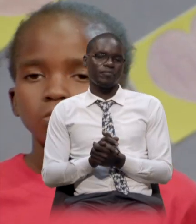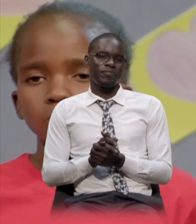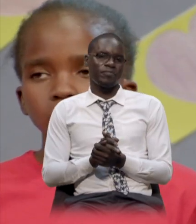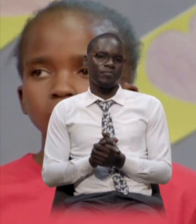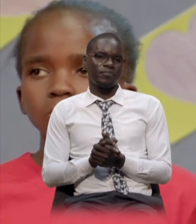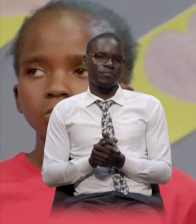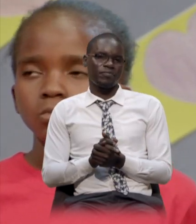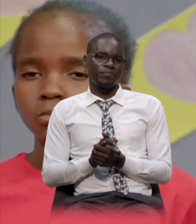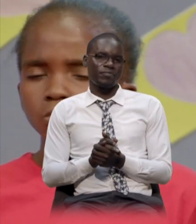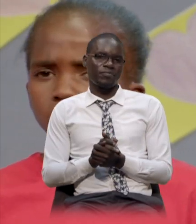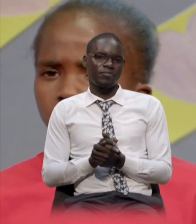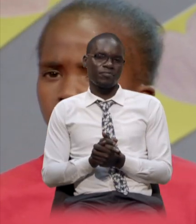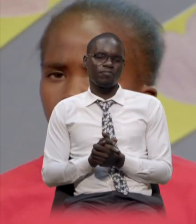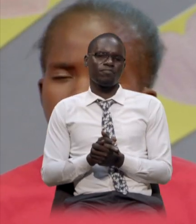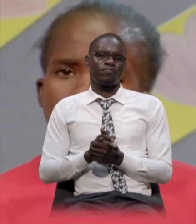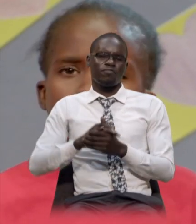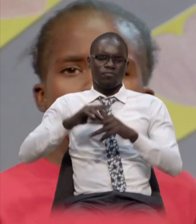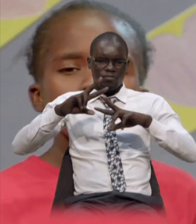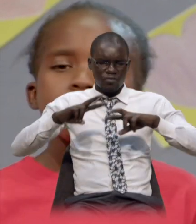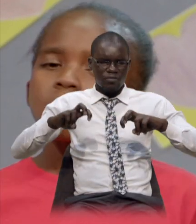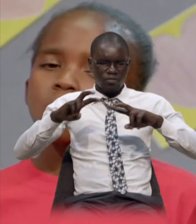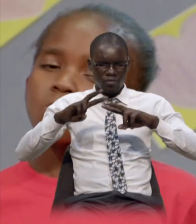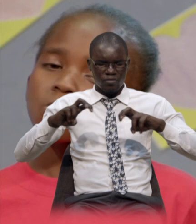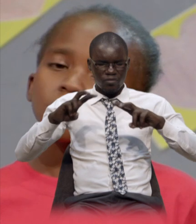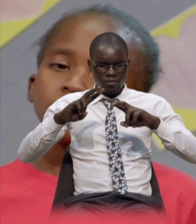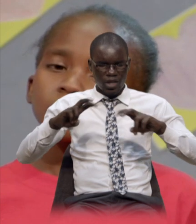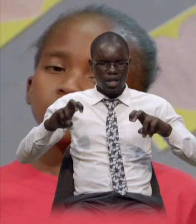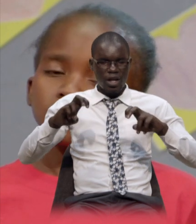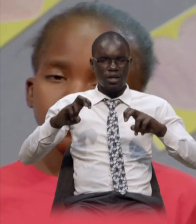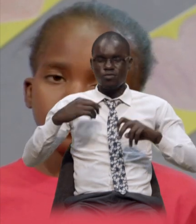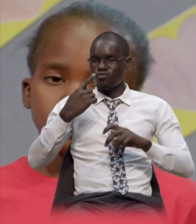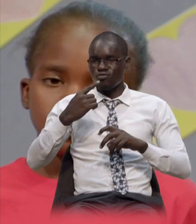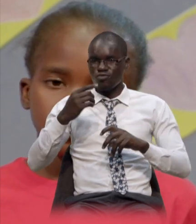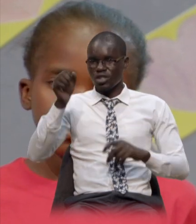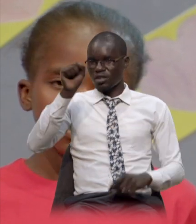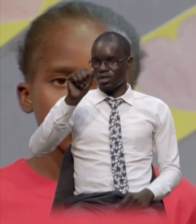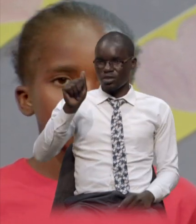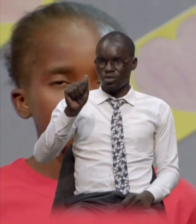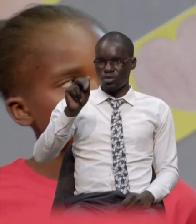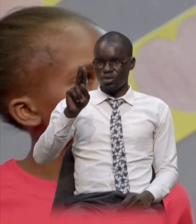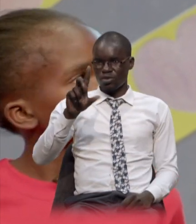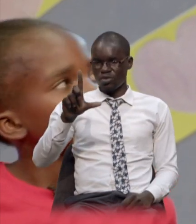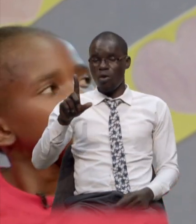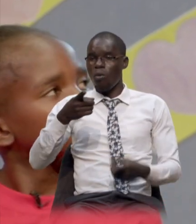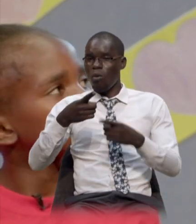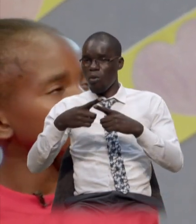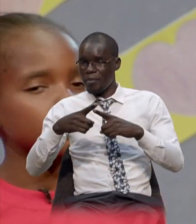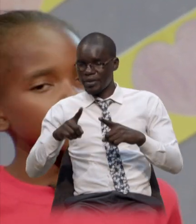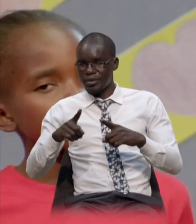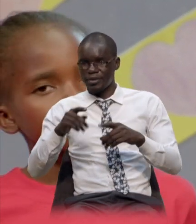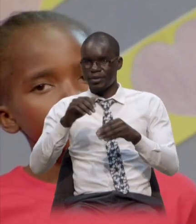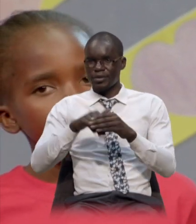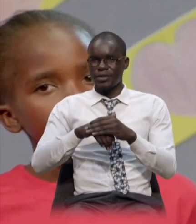was being pursued by Saul so that Saul can kill him. But